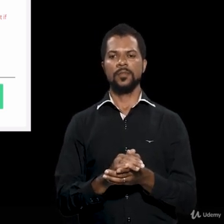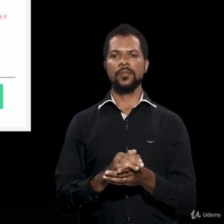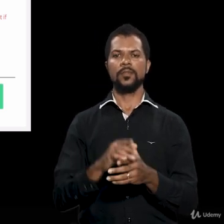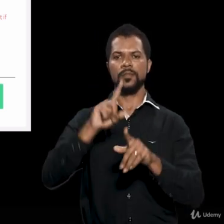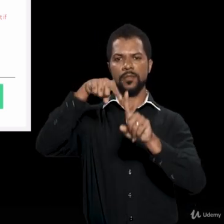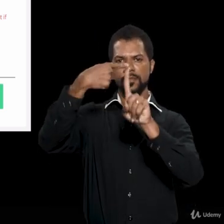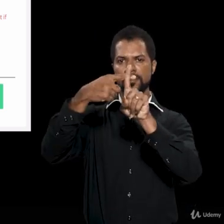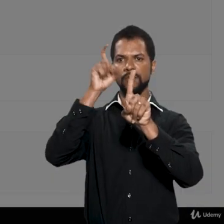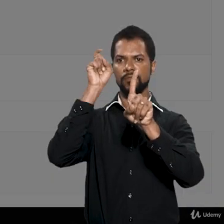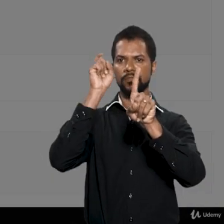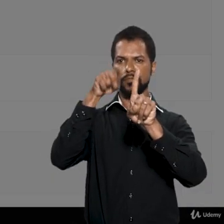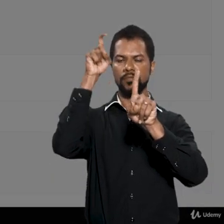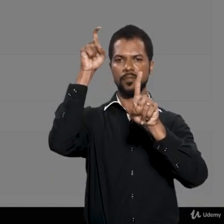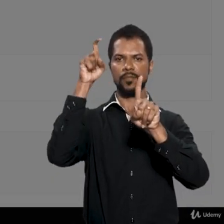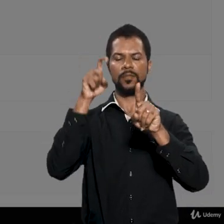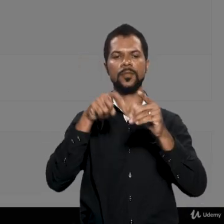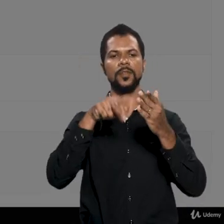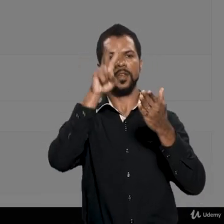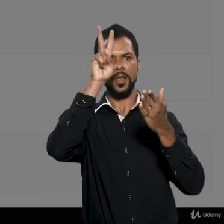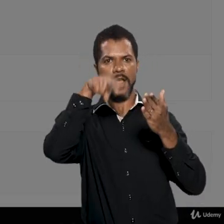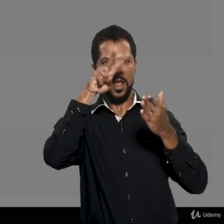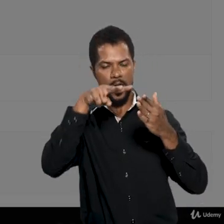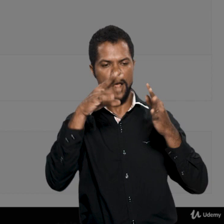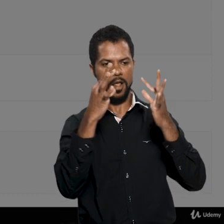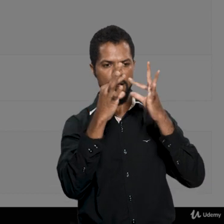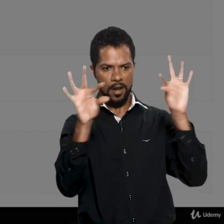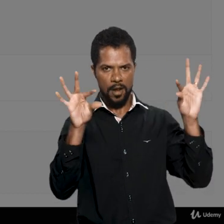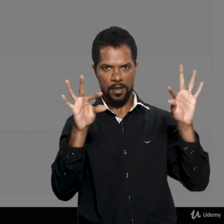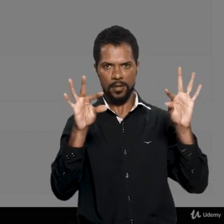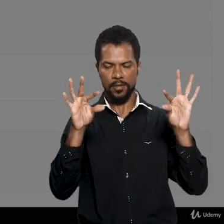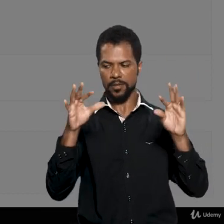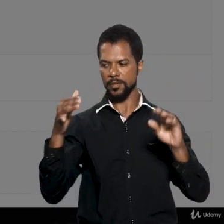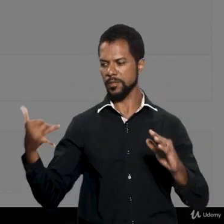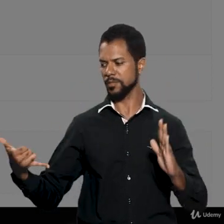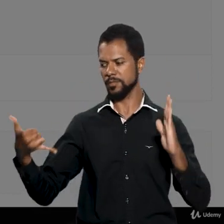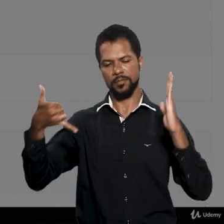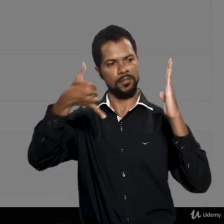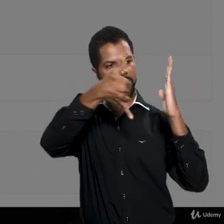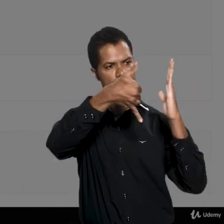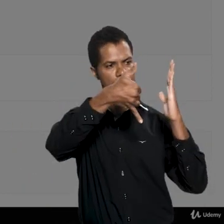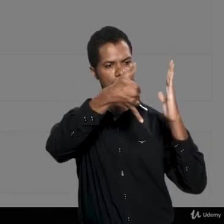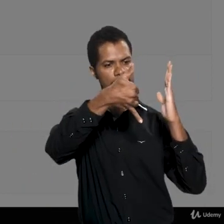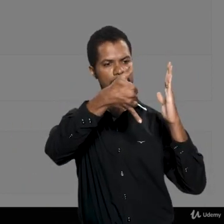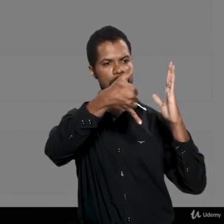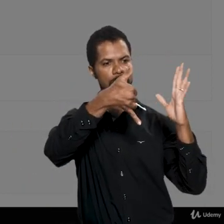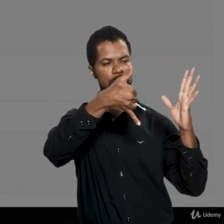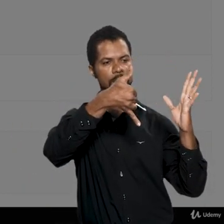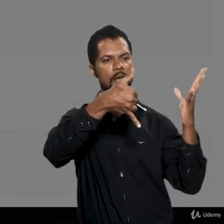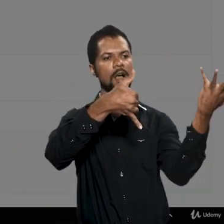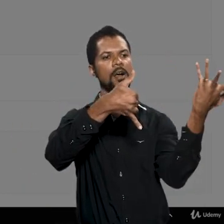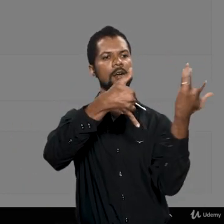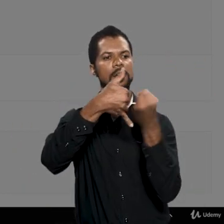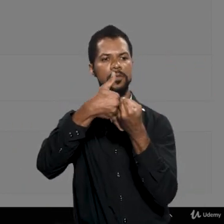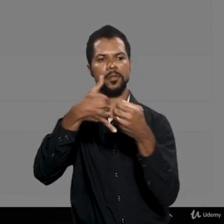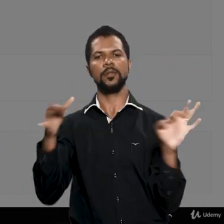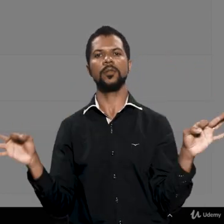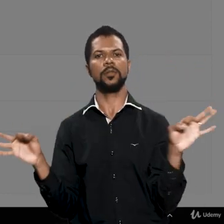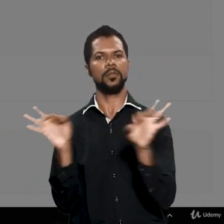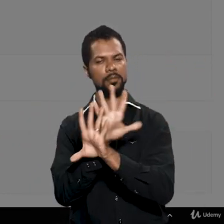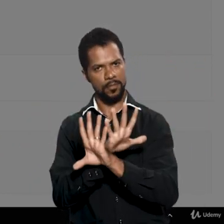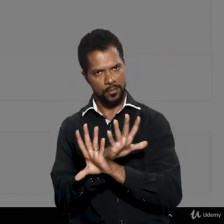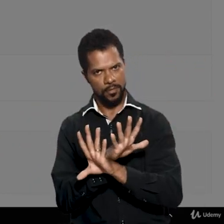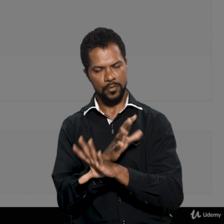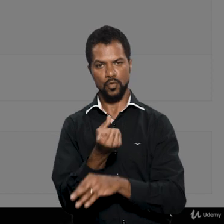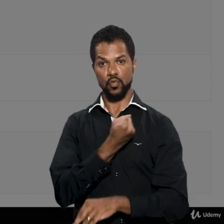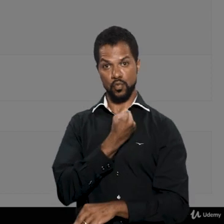I'm going to click add, read QR code on my phone. This is on the phone, okay? Point it to the screen, and I already have this QR